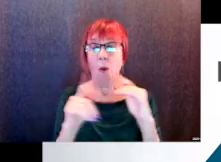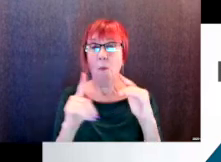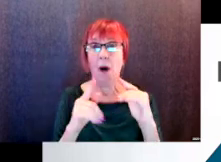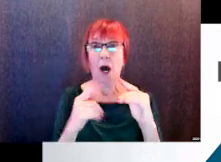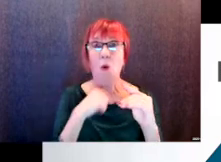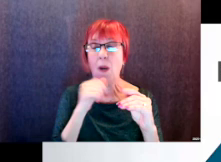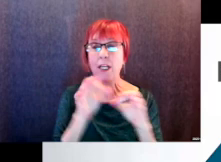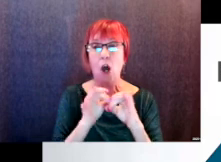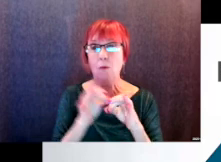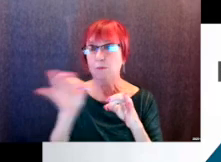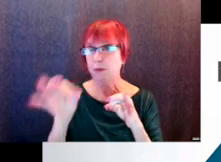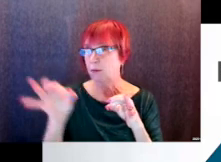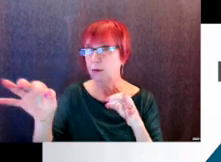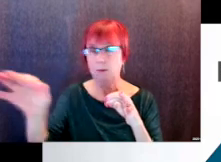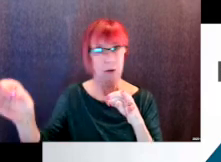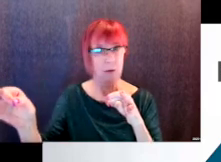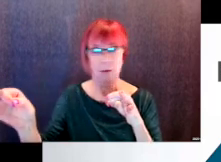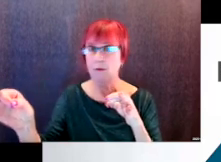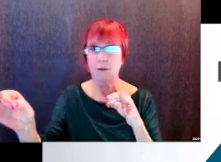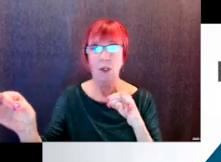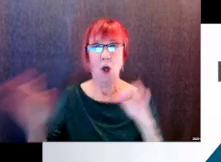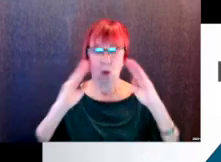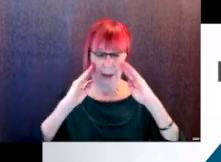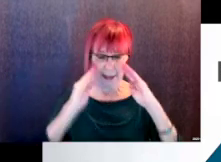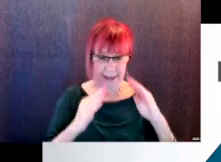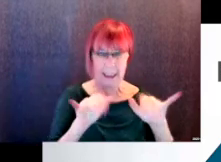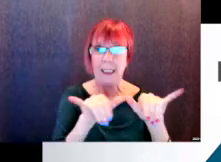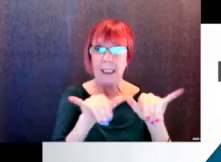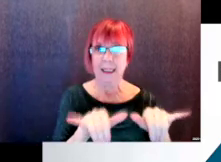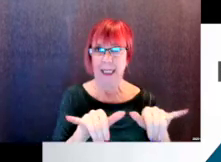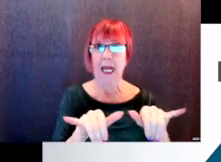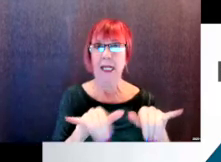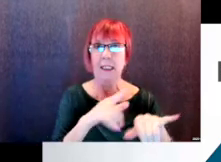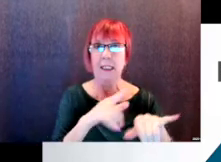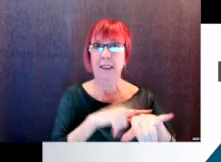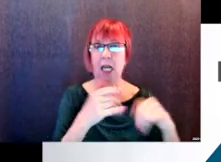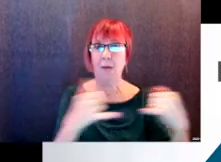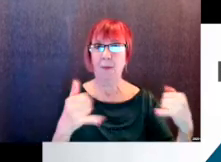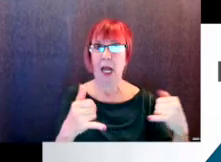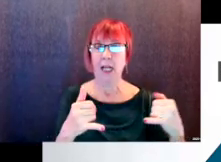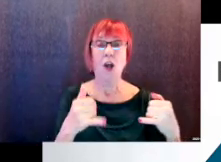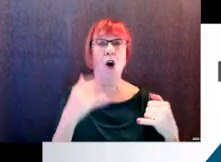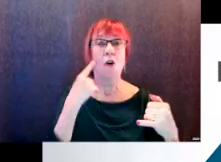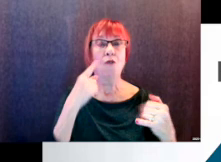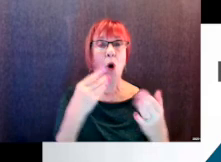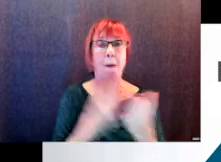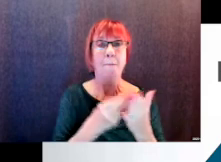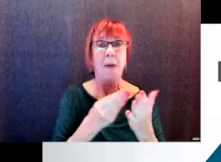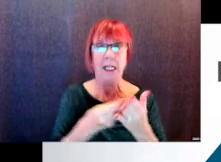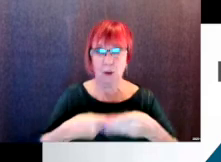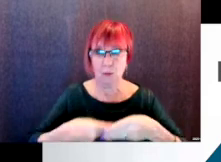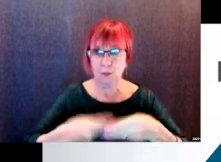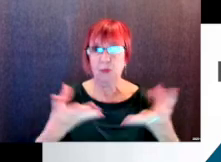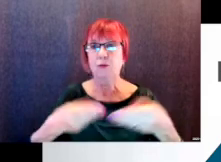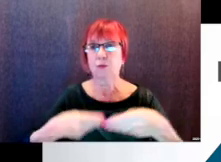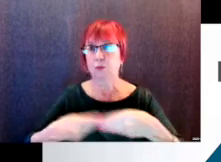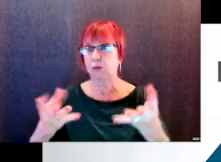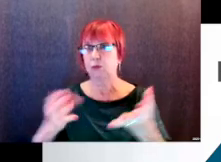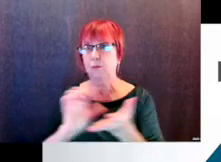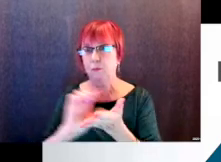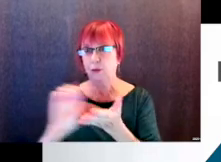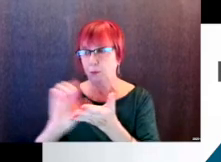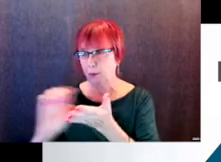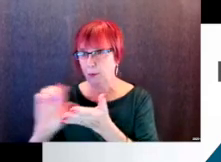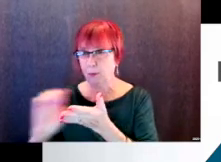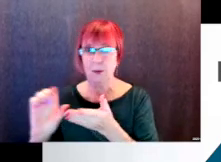funding plan depends on the amount of funding appropriated to CARB through the state budget and how many projects are being